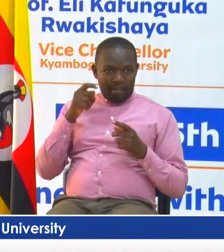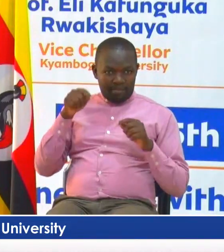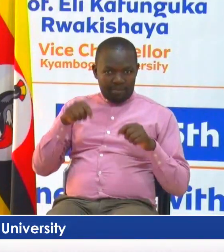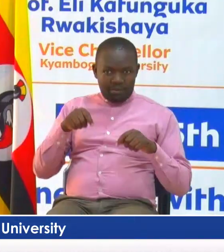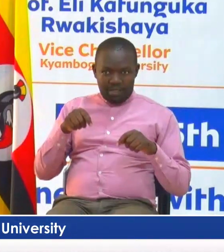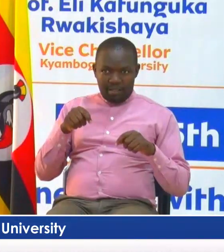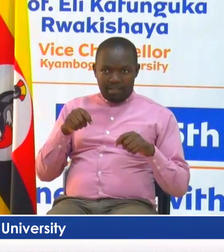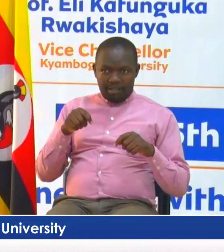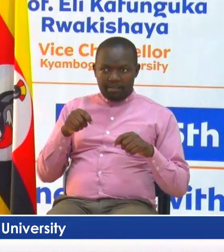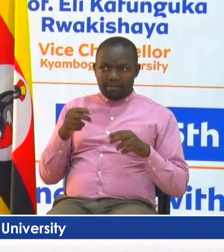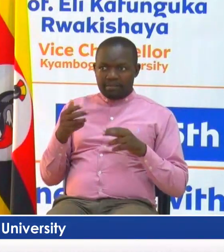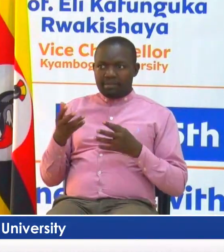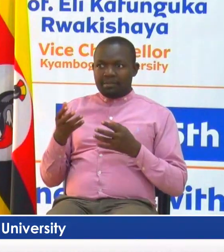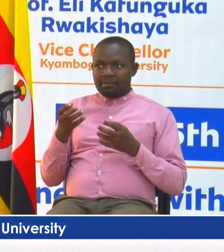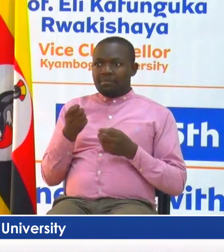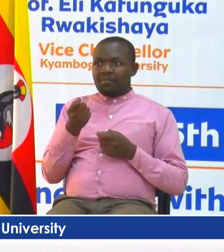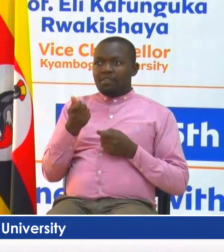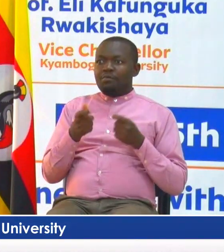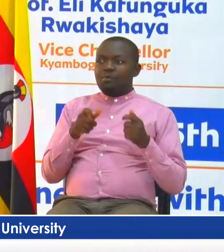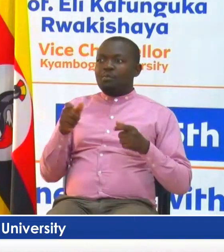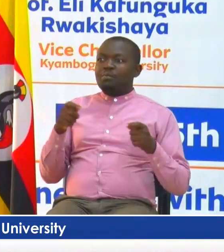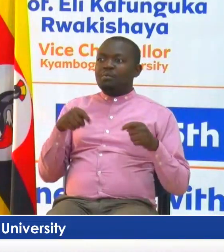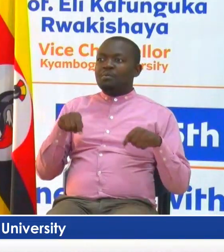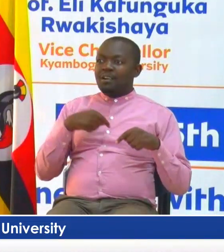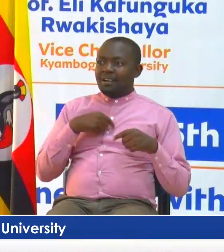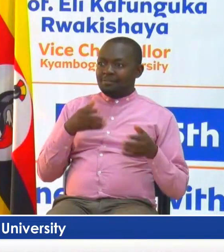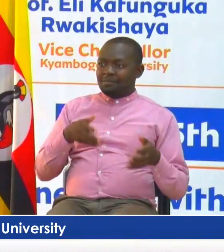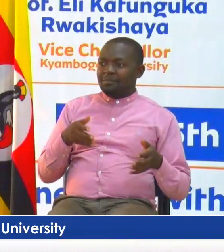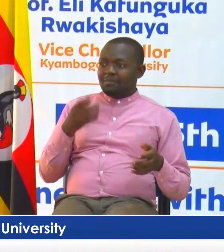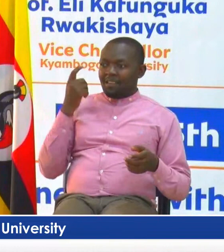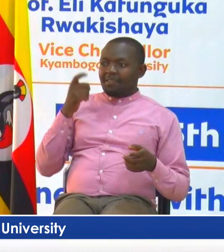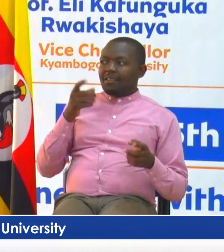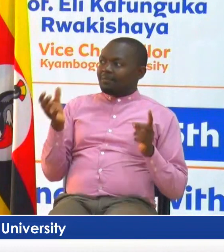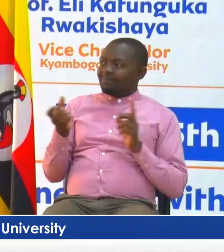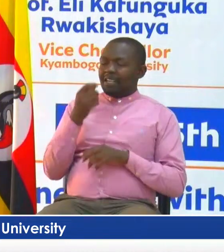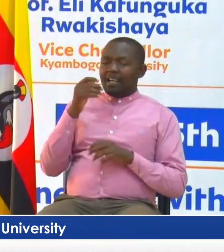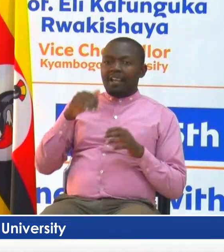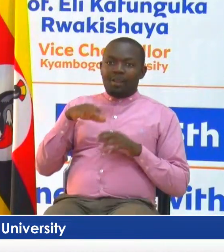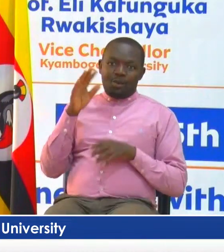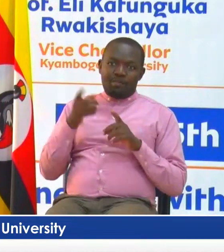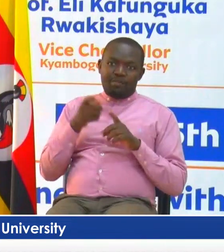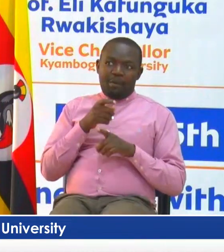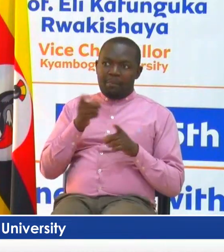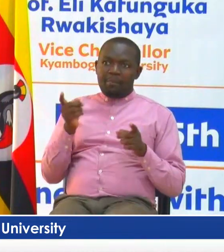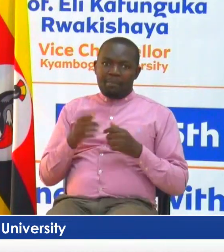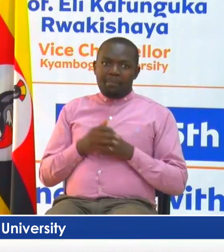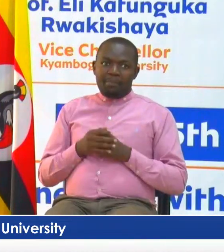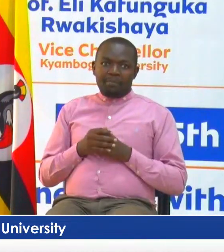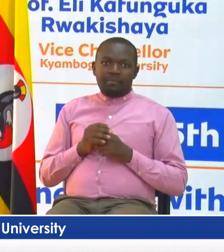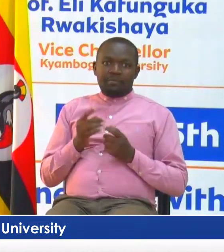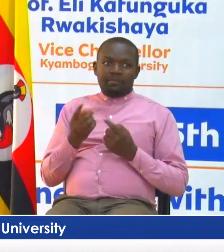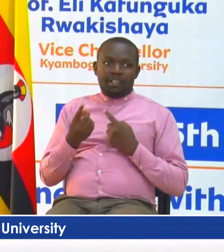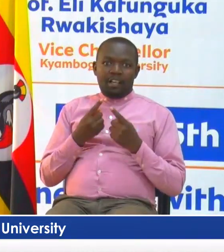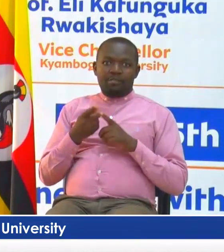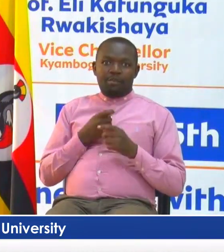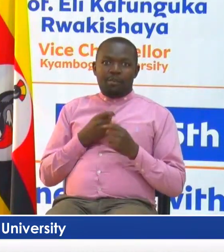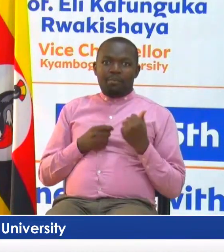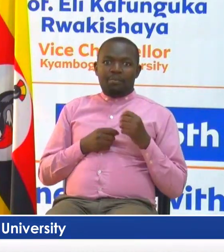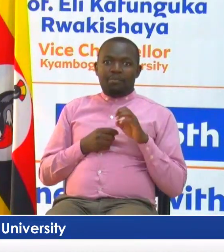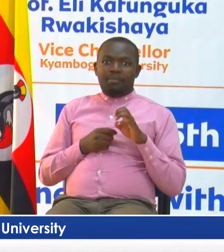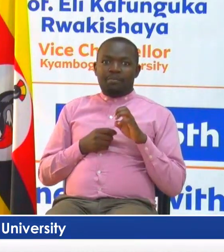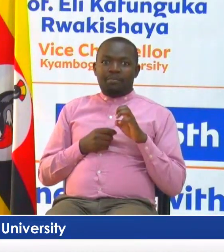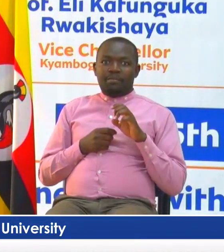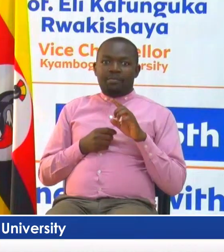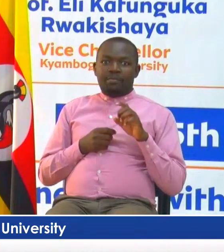the few people that we have today. And I think you have gained a lot from the the talk from Ezra. Allow me take